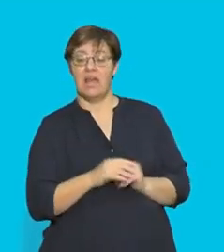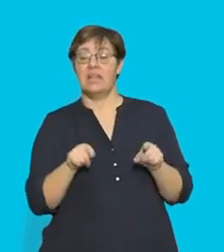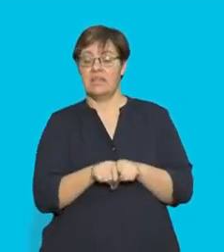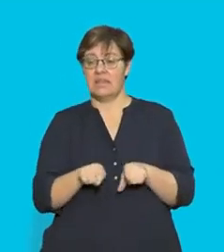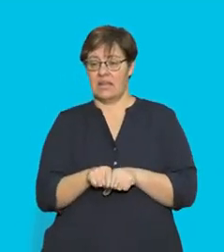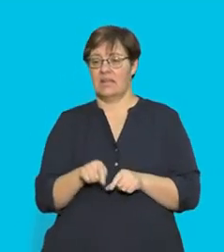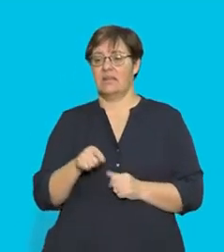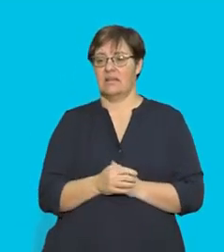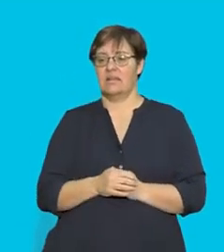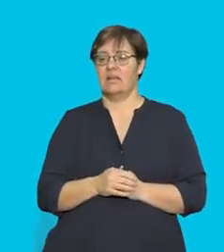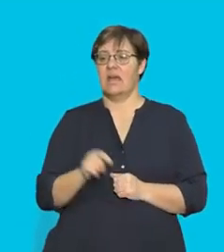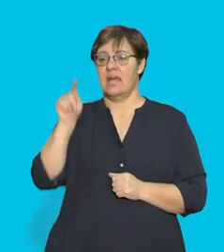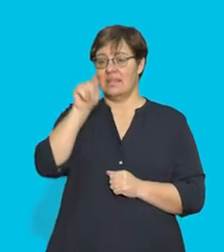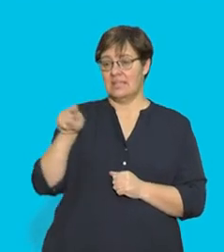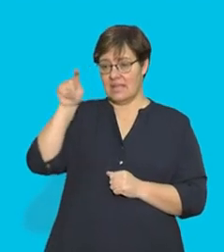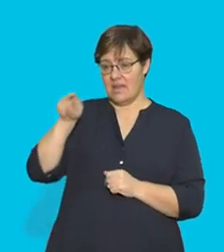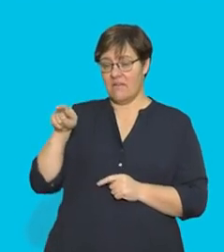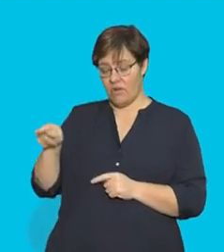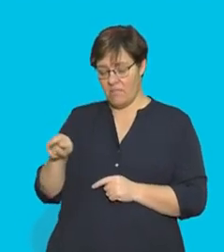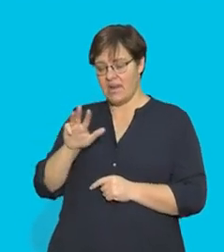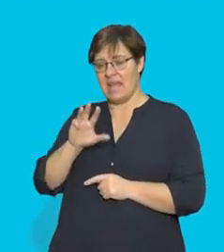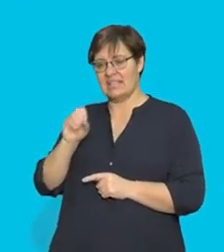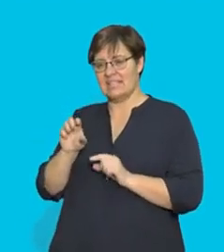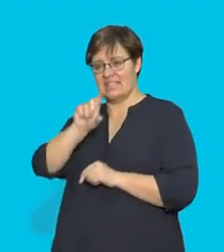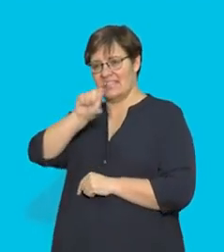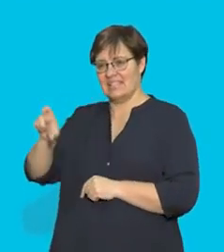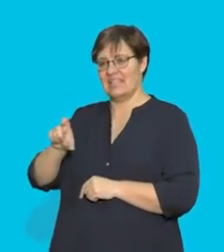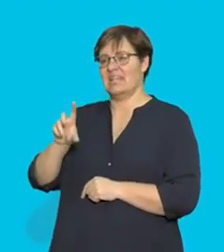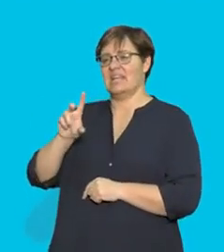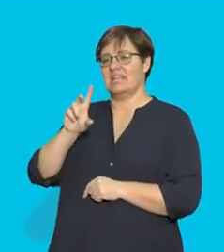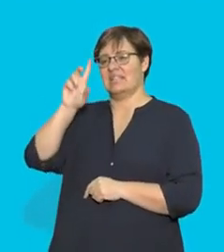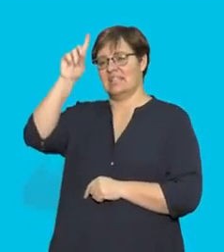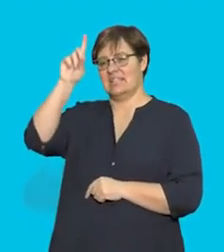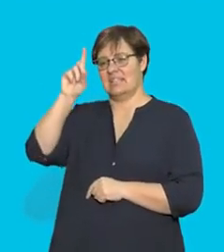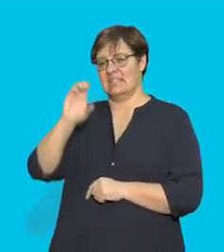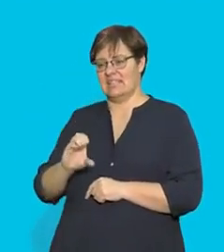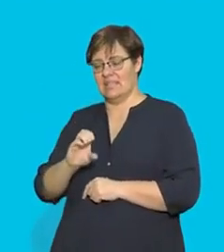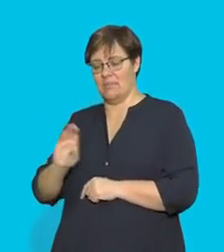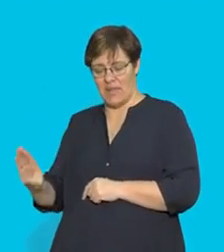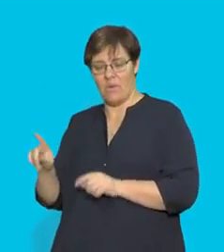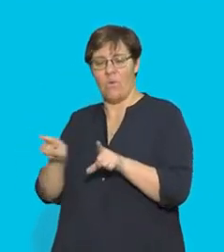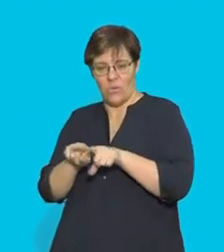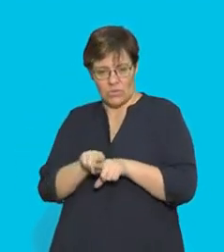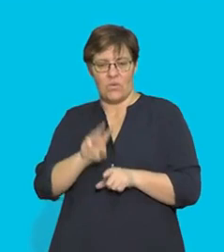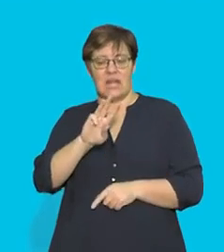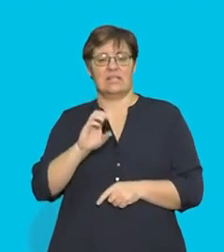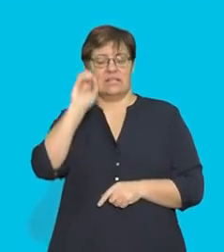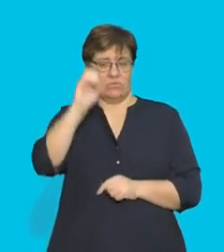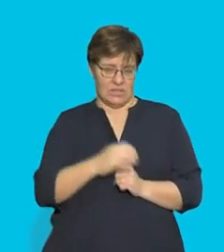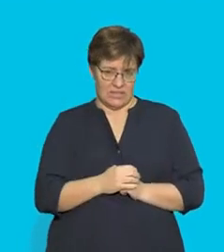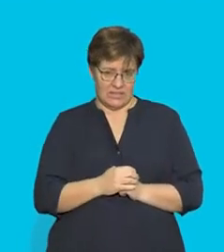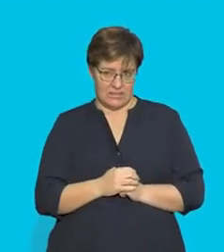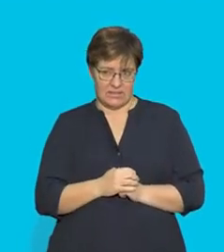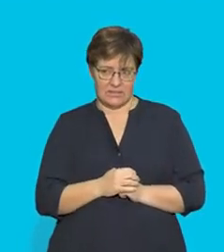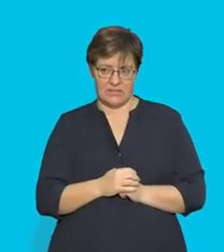elevation from B, which is theta, belongs to the triangle DCB, and that's a right angle triangle. And in both these